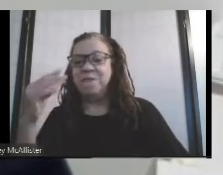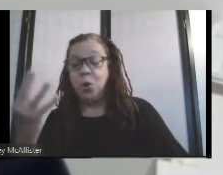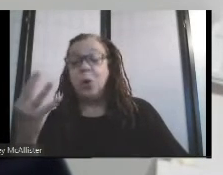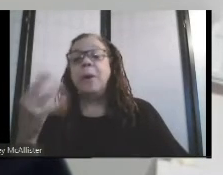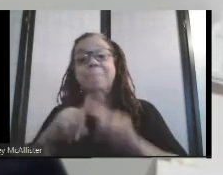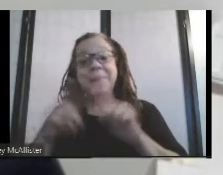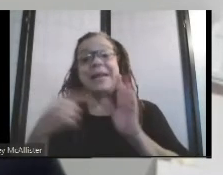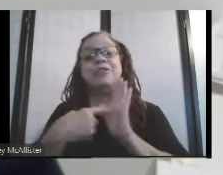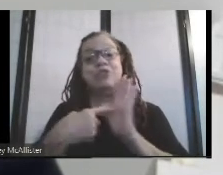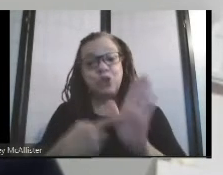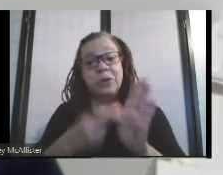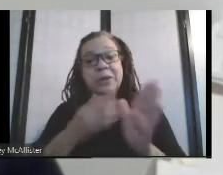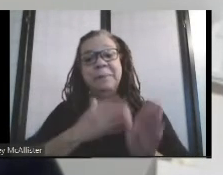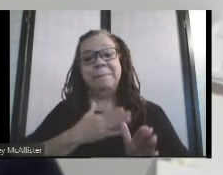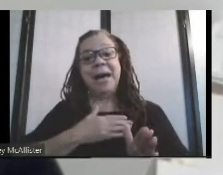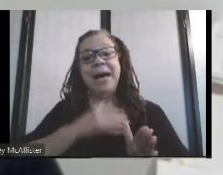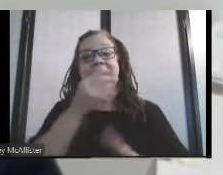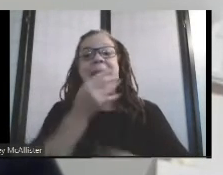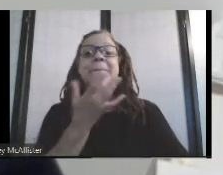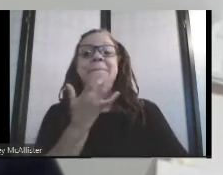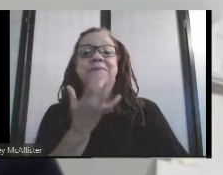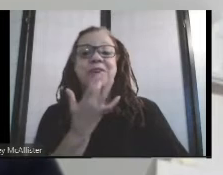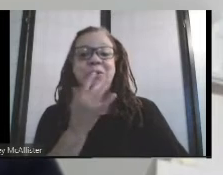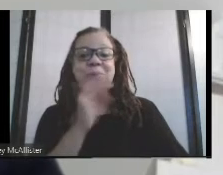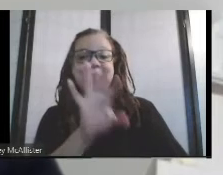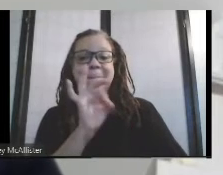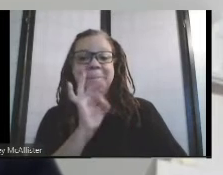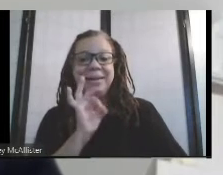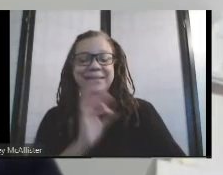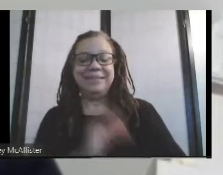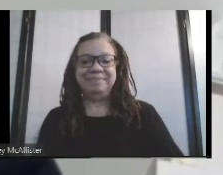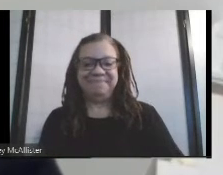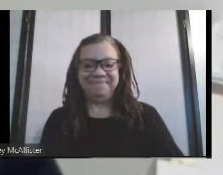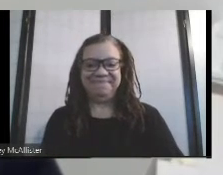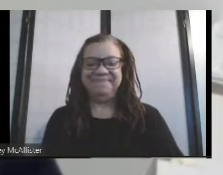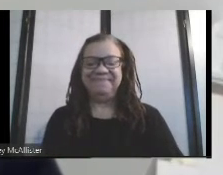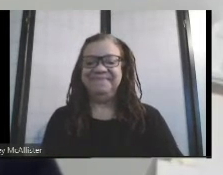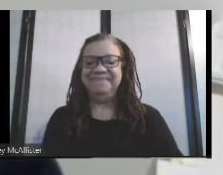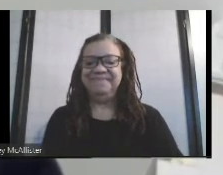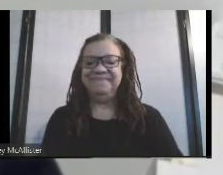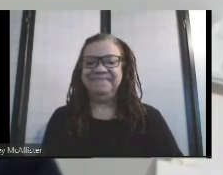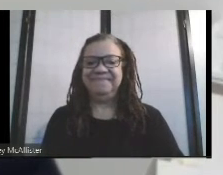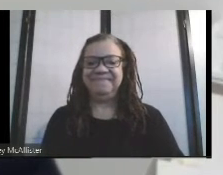but I'll show you the ones I picked. Let me share my screen.